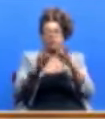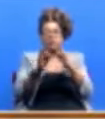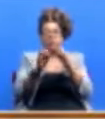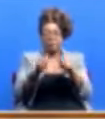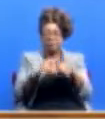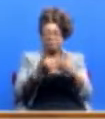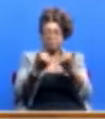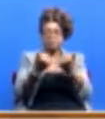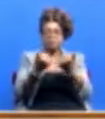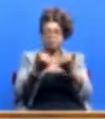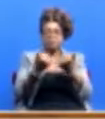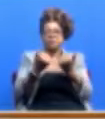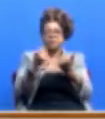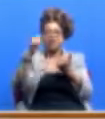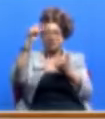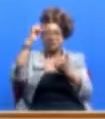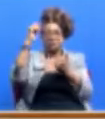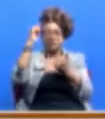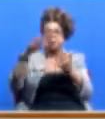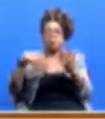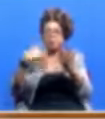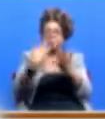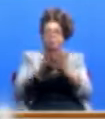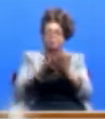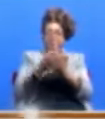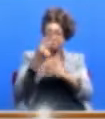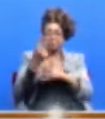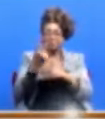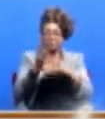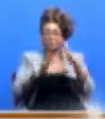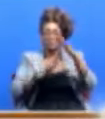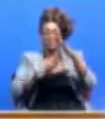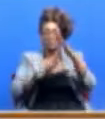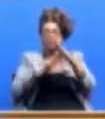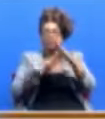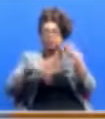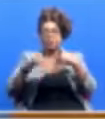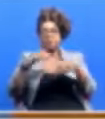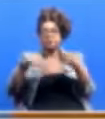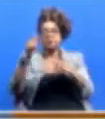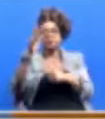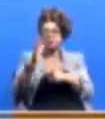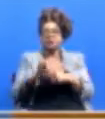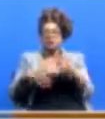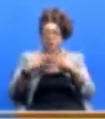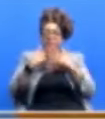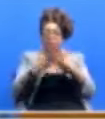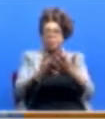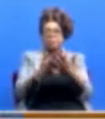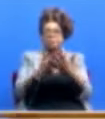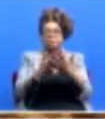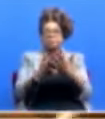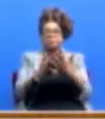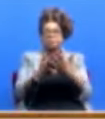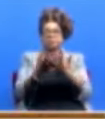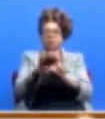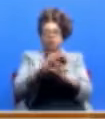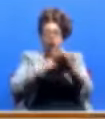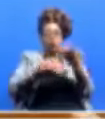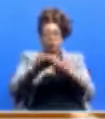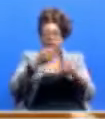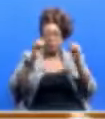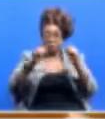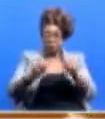government arrested two senior corrupt Kenyans and put in jail, the economy will